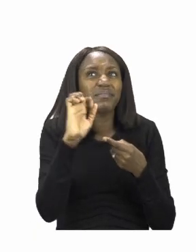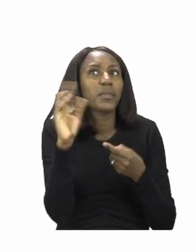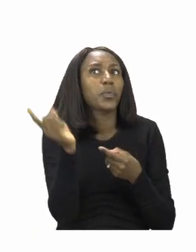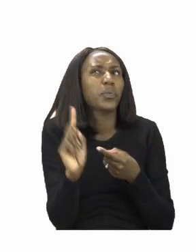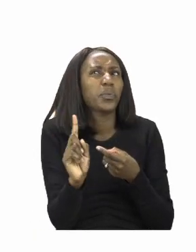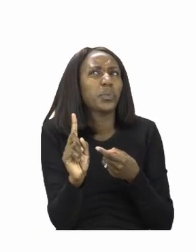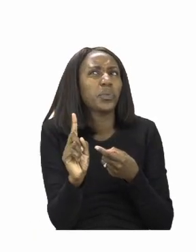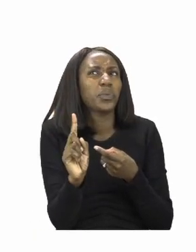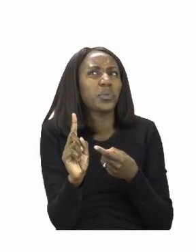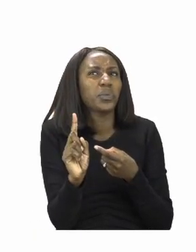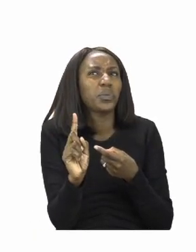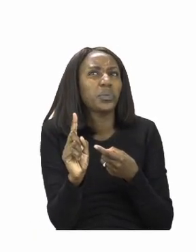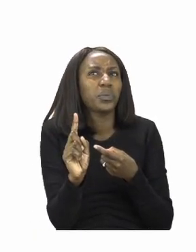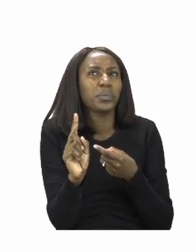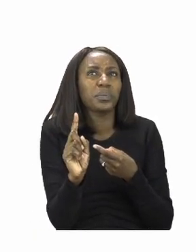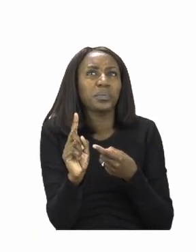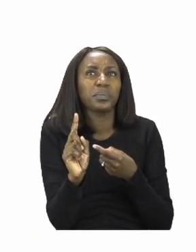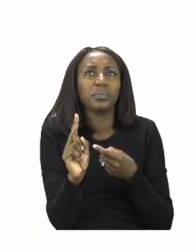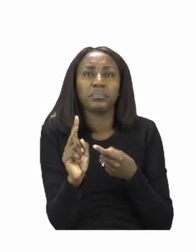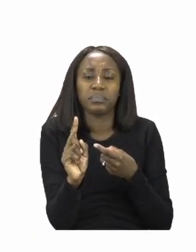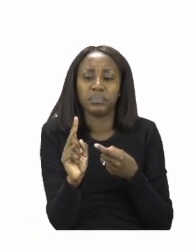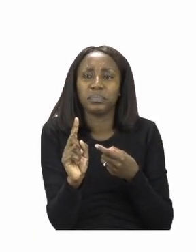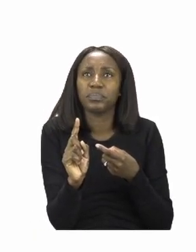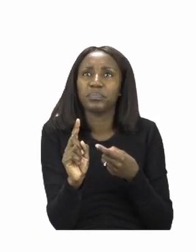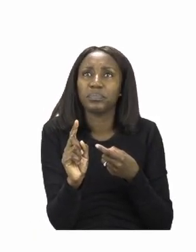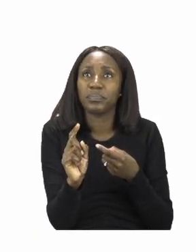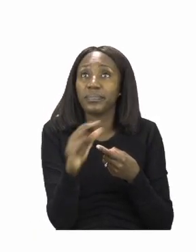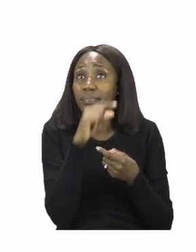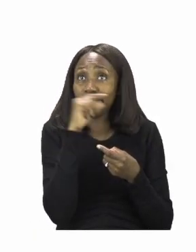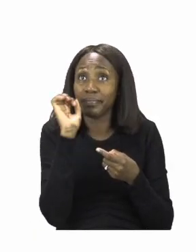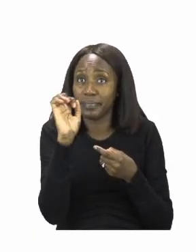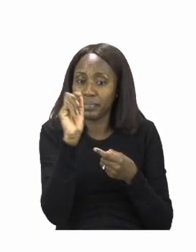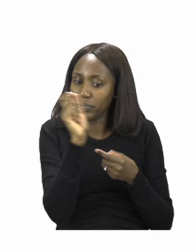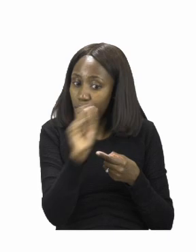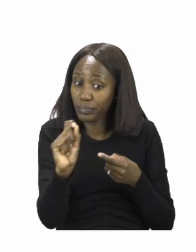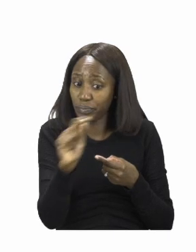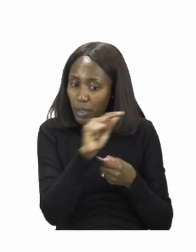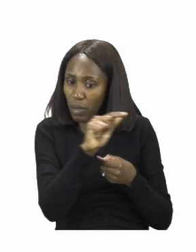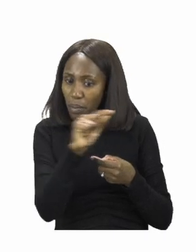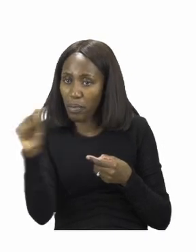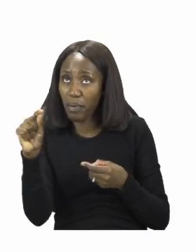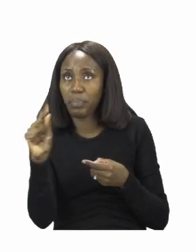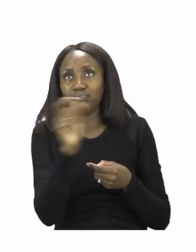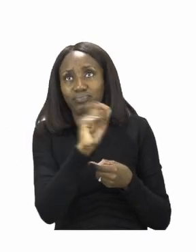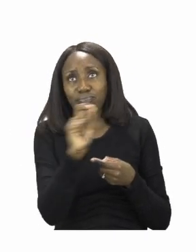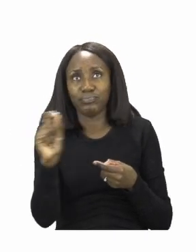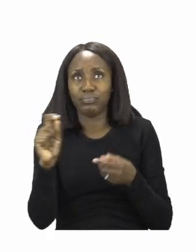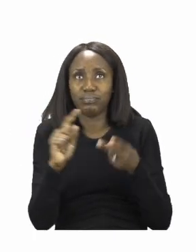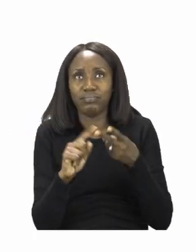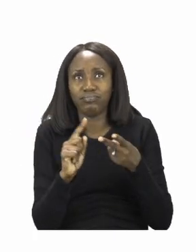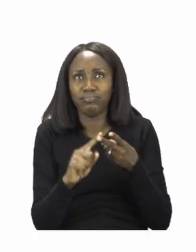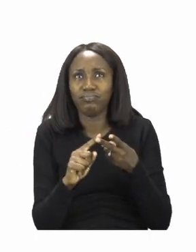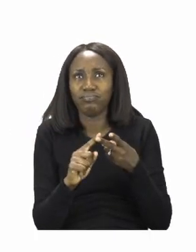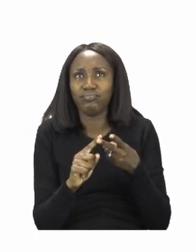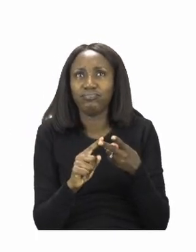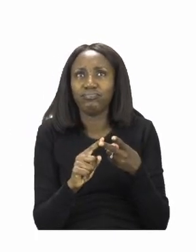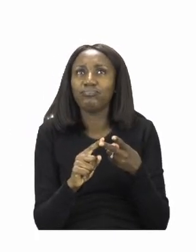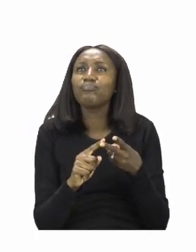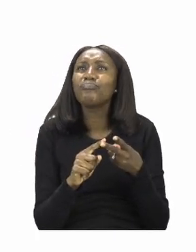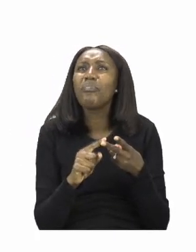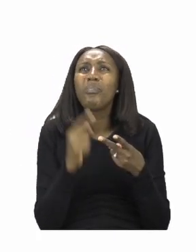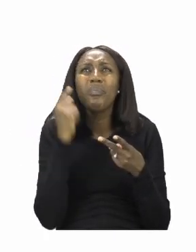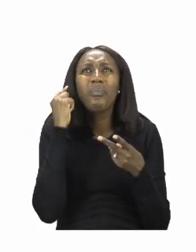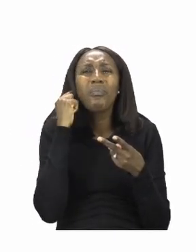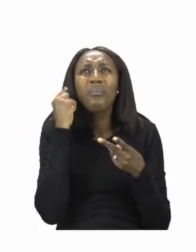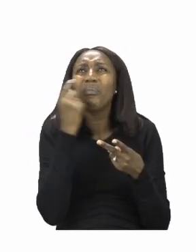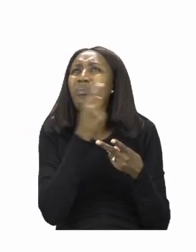her name? And you're going to write her name on the line. Number 2 says,